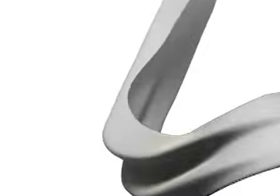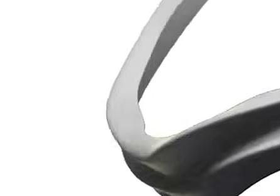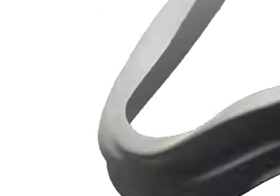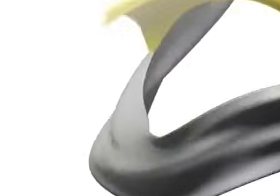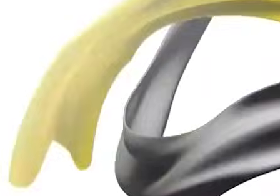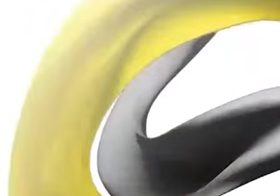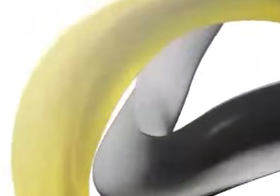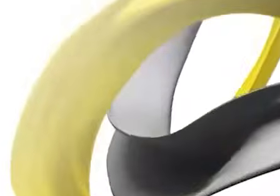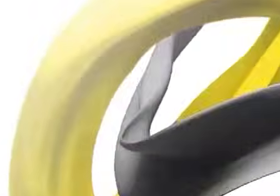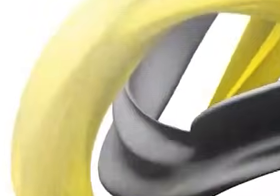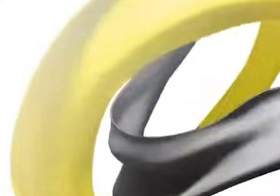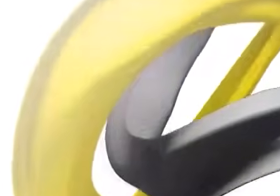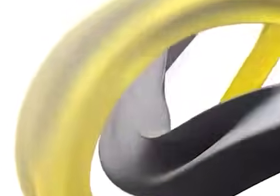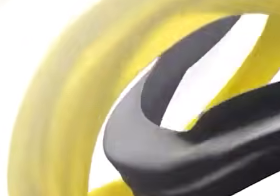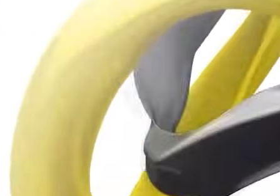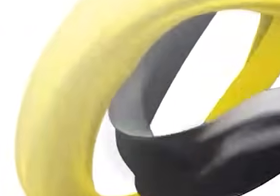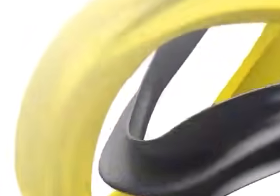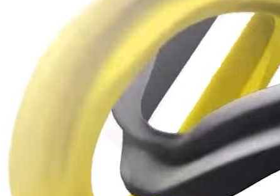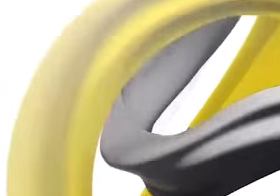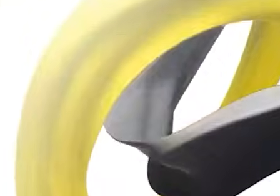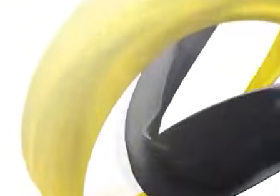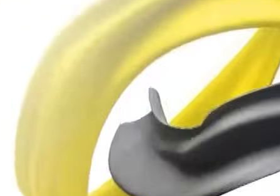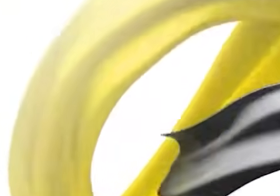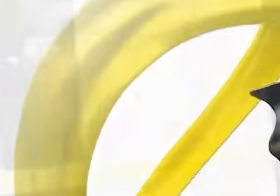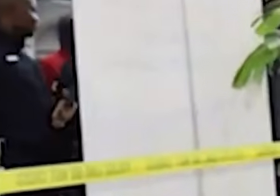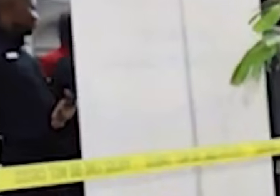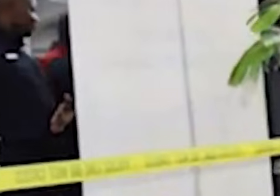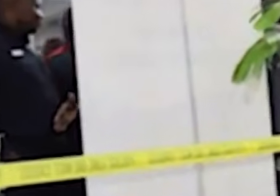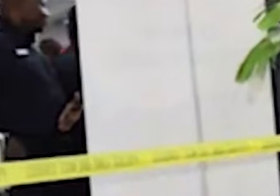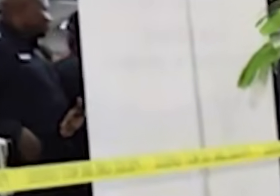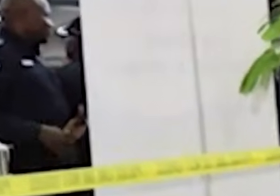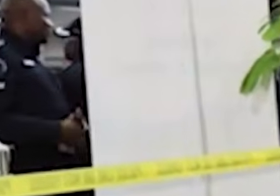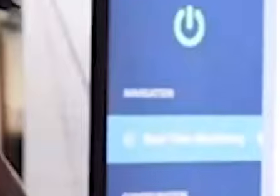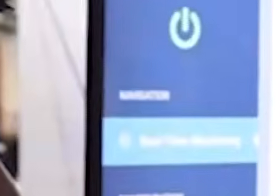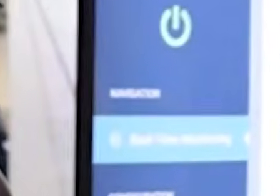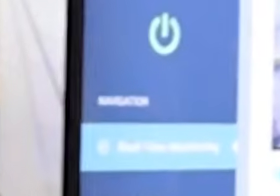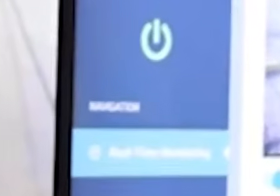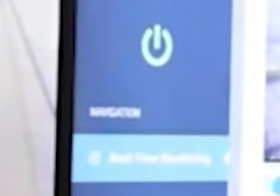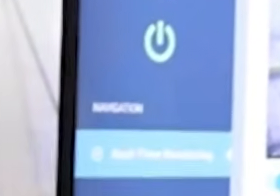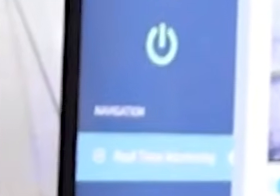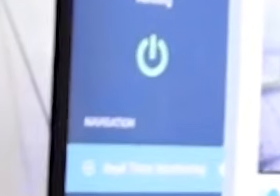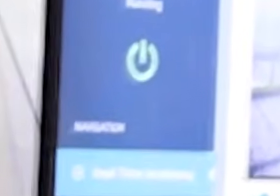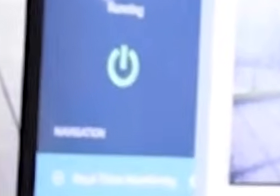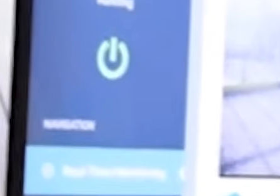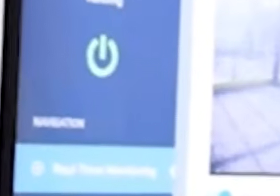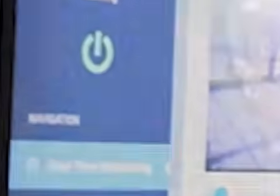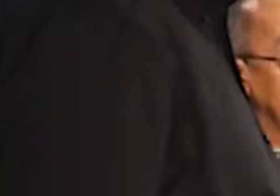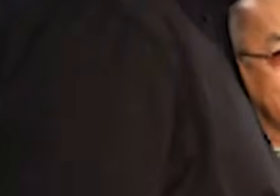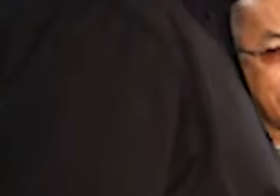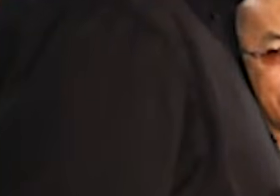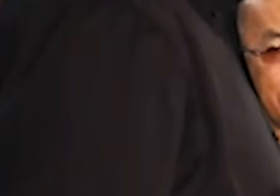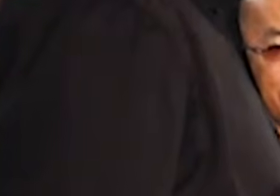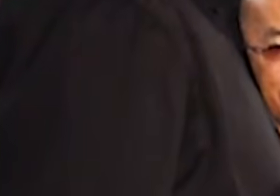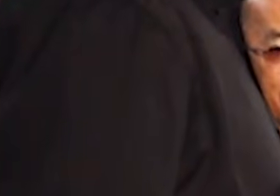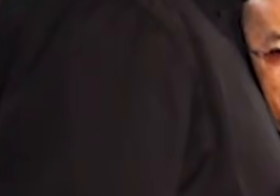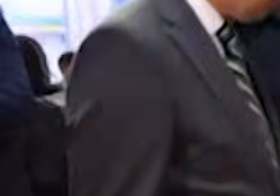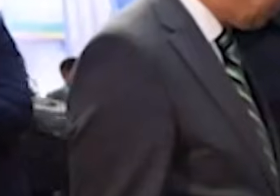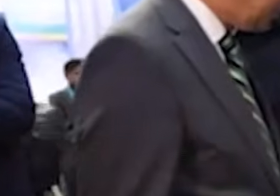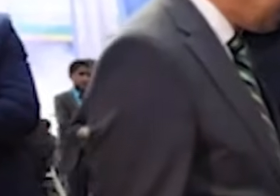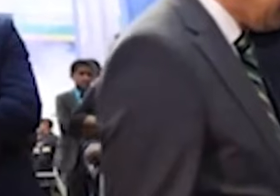The following is brought to you by the Office of the Prime Minister. To fight crime and violence in your country, your government has invested